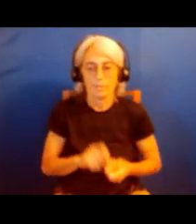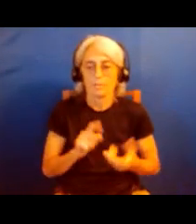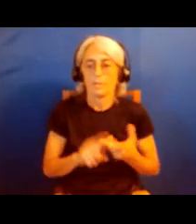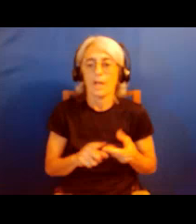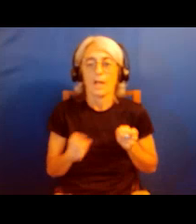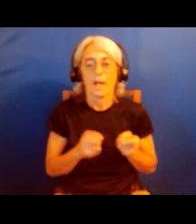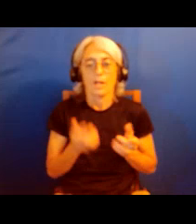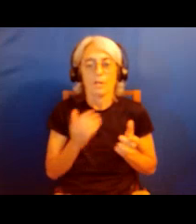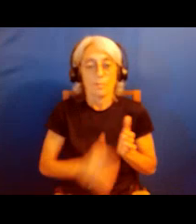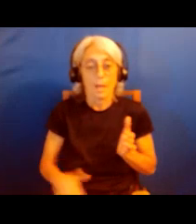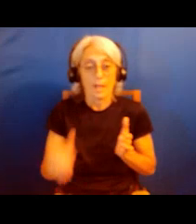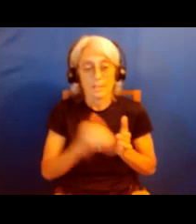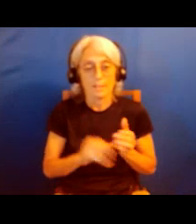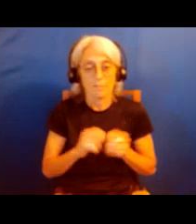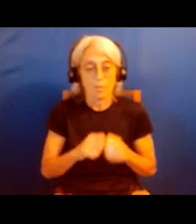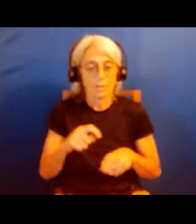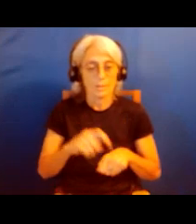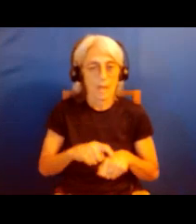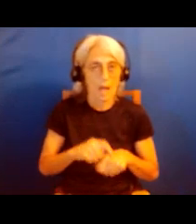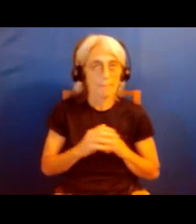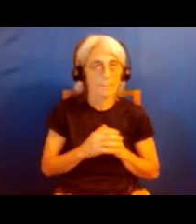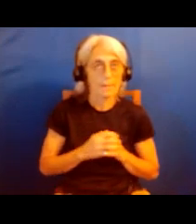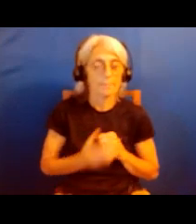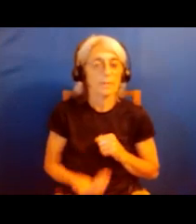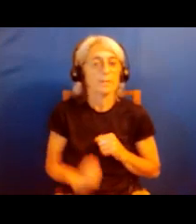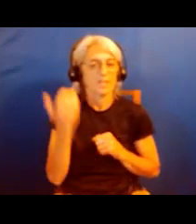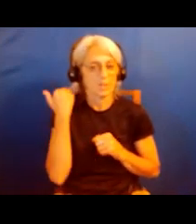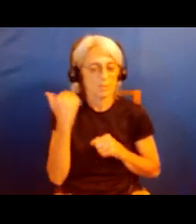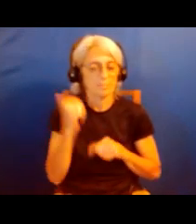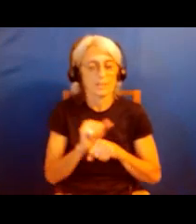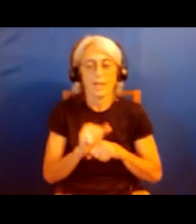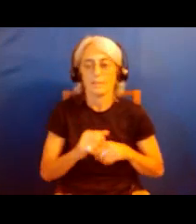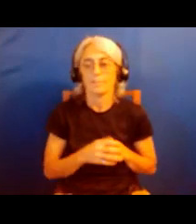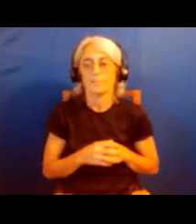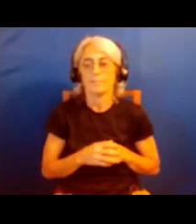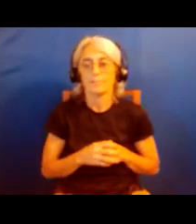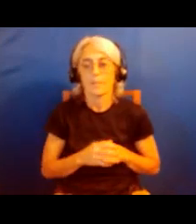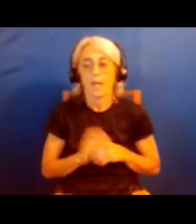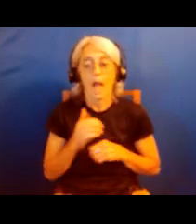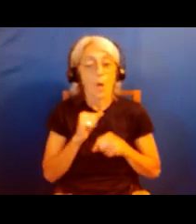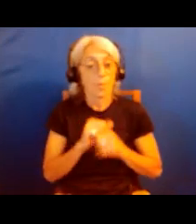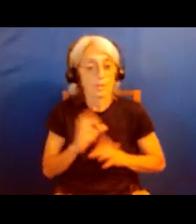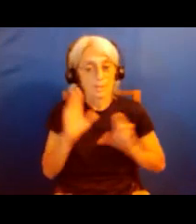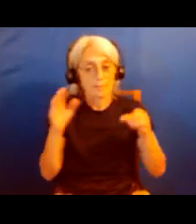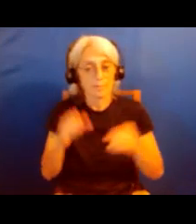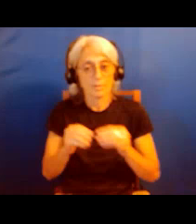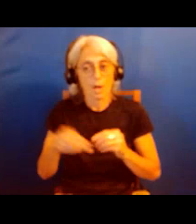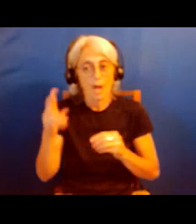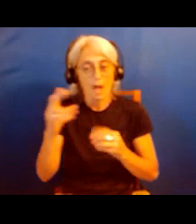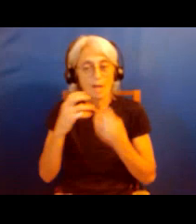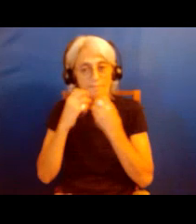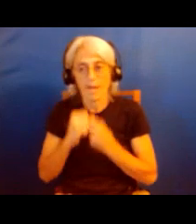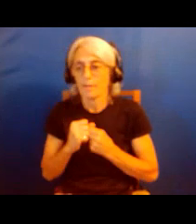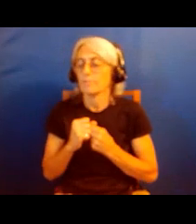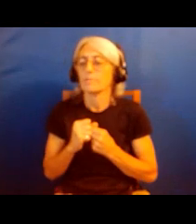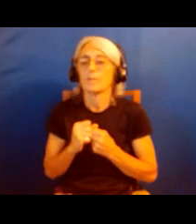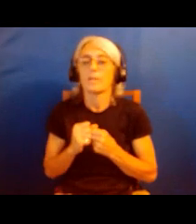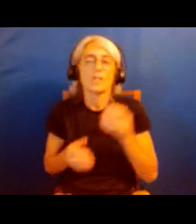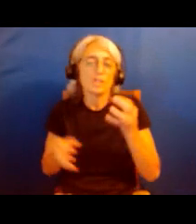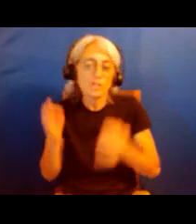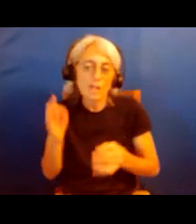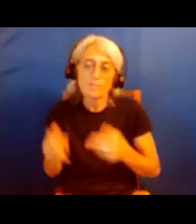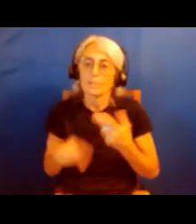or time-consuming tasks. So our workers can focus on the higher value, the judgment-based, and the creative work that